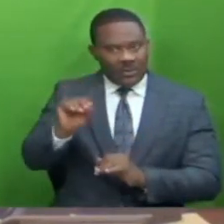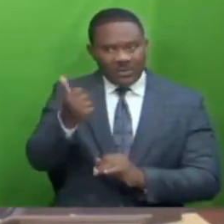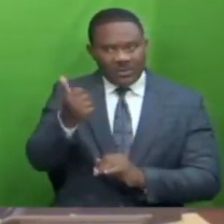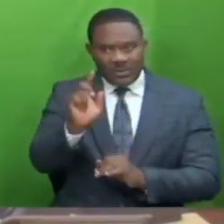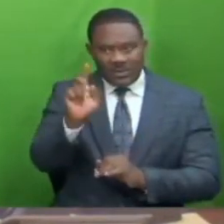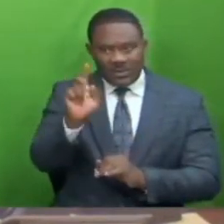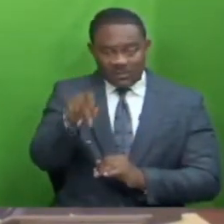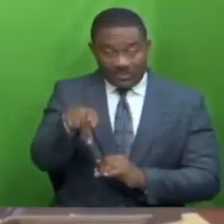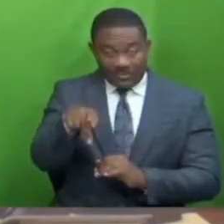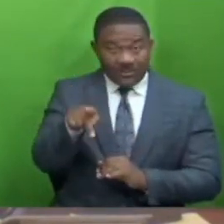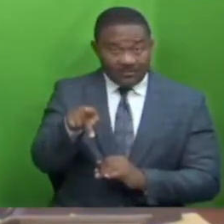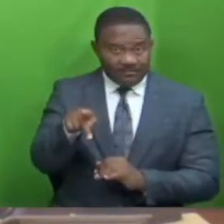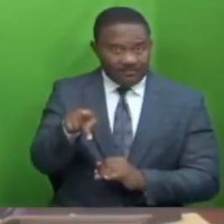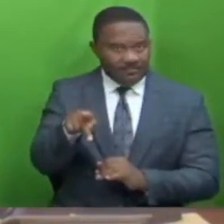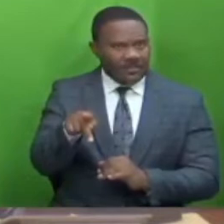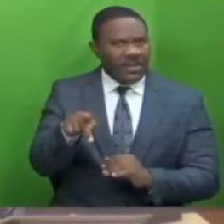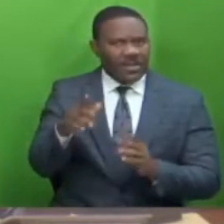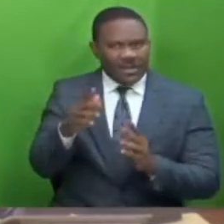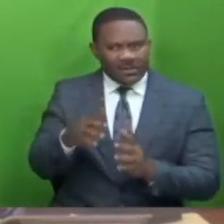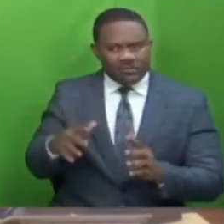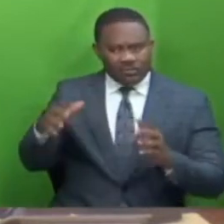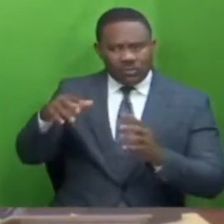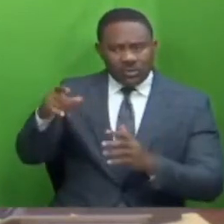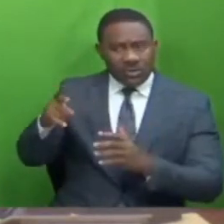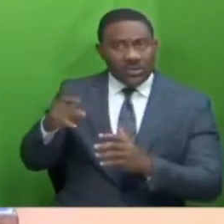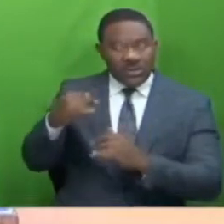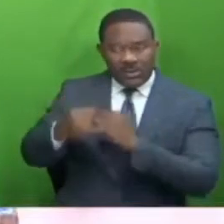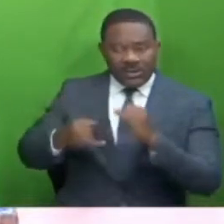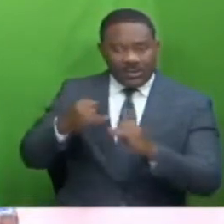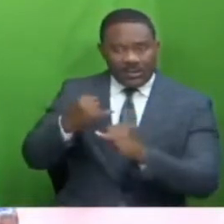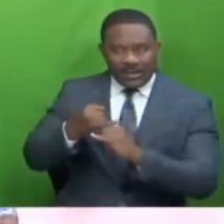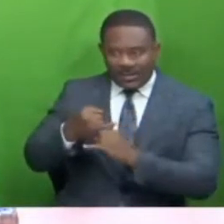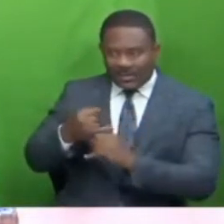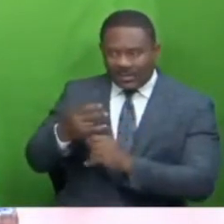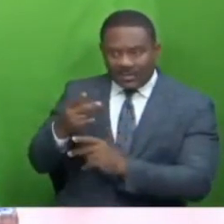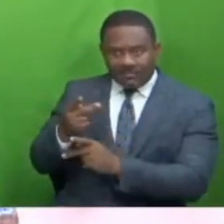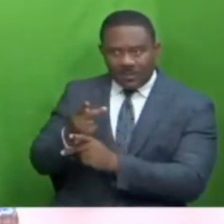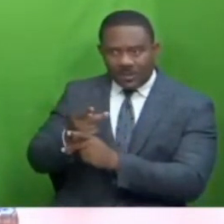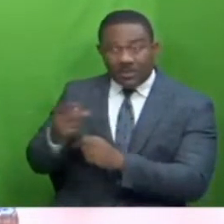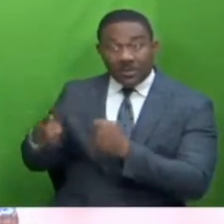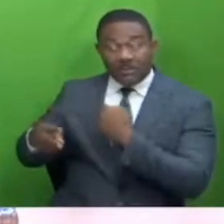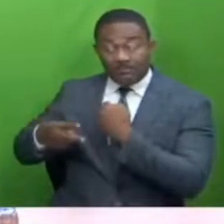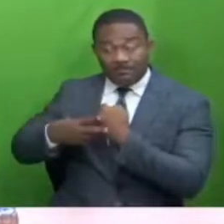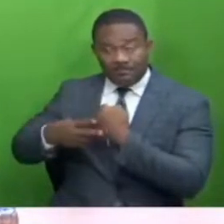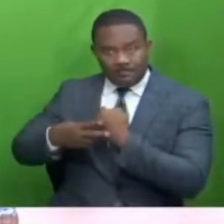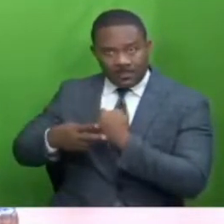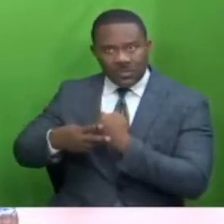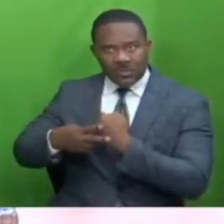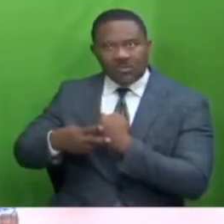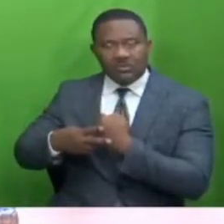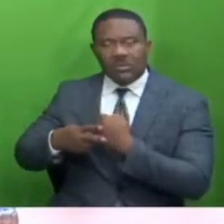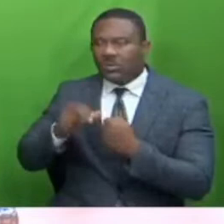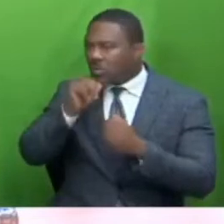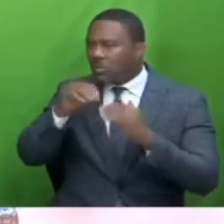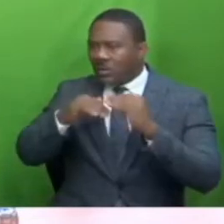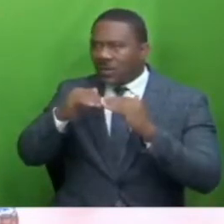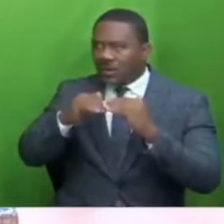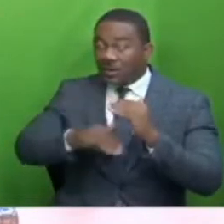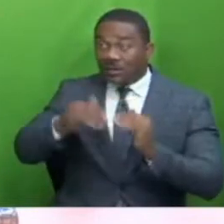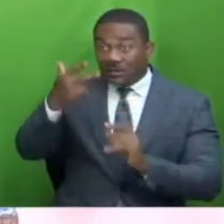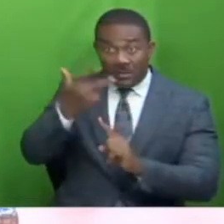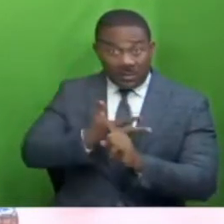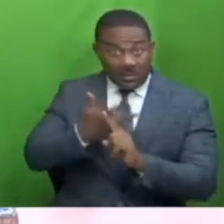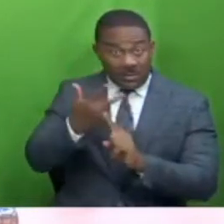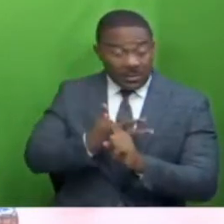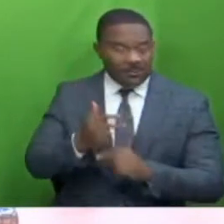and gross international reserve to cover not less than 3.3 months of imports. As I've indicated, we have